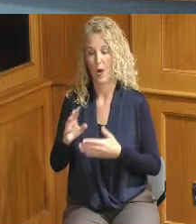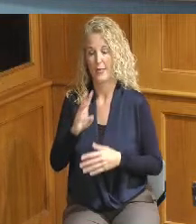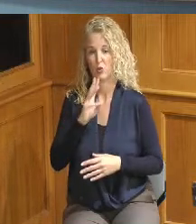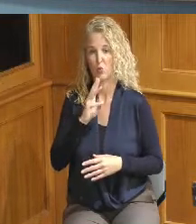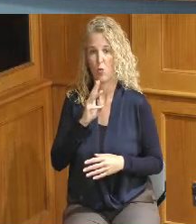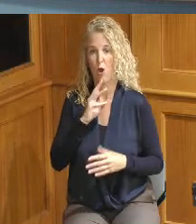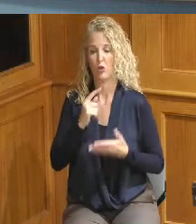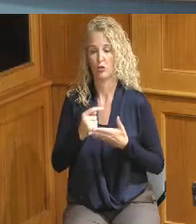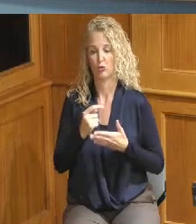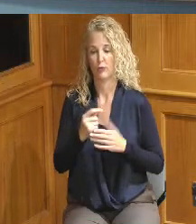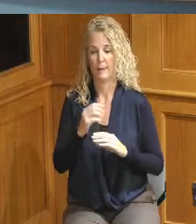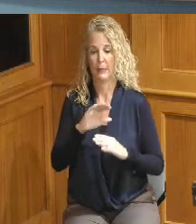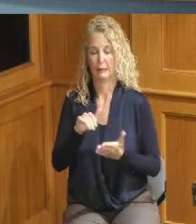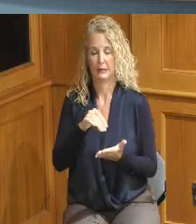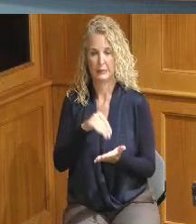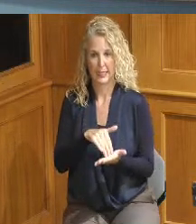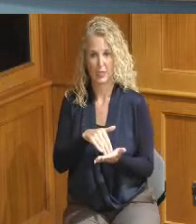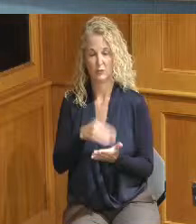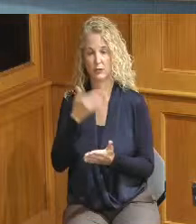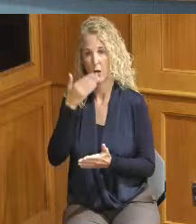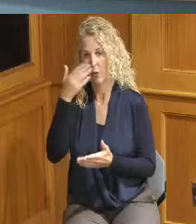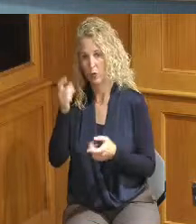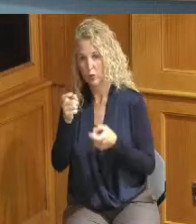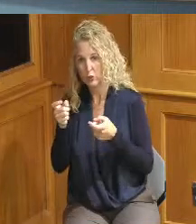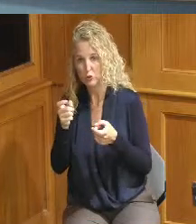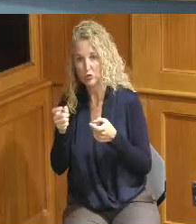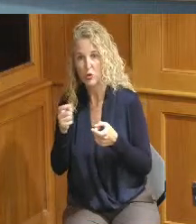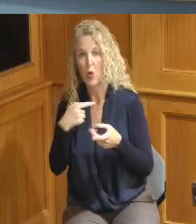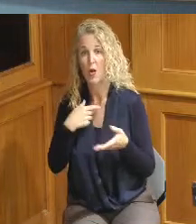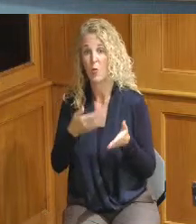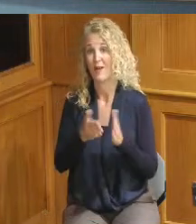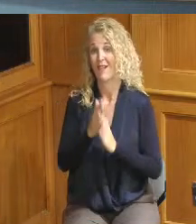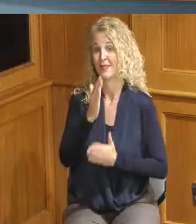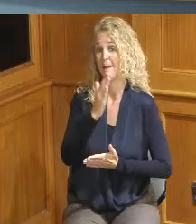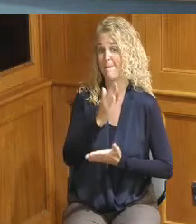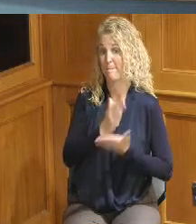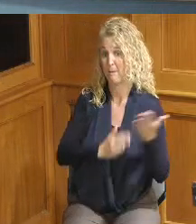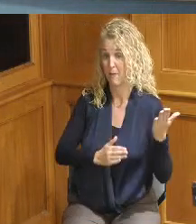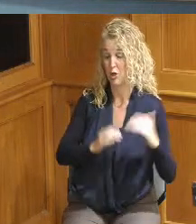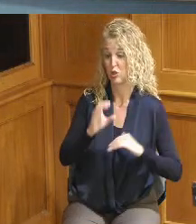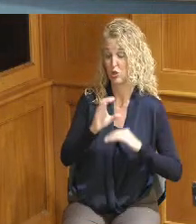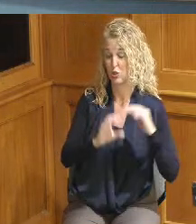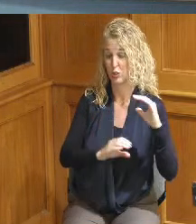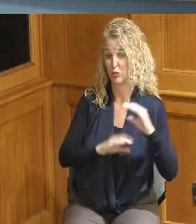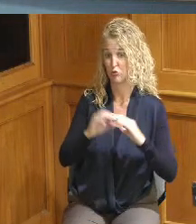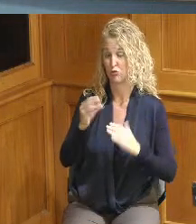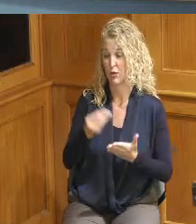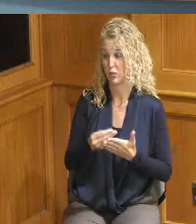Control Project. This is a request for partial construction funding in the amount of